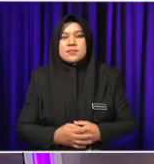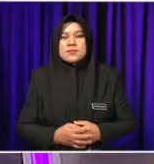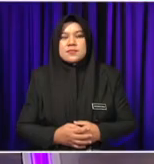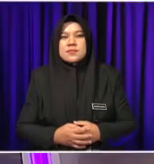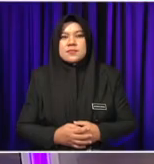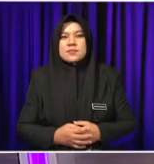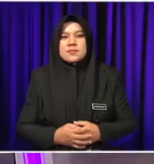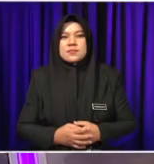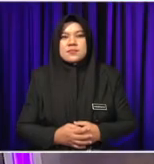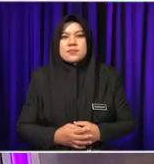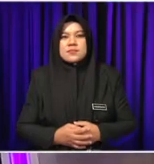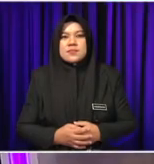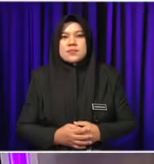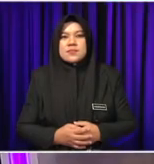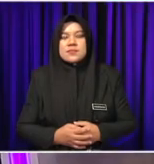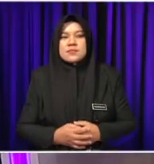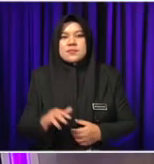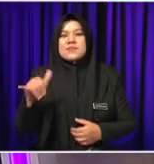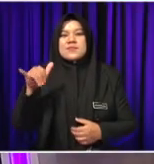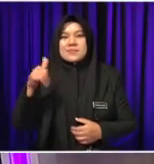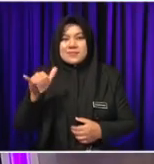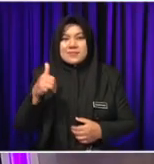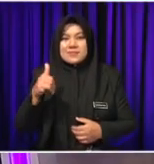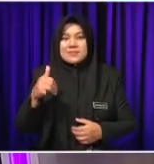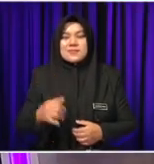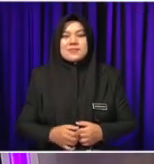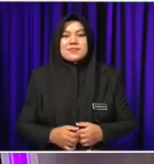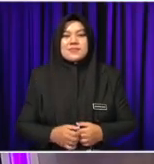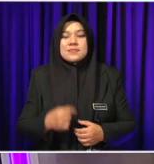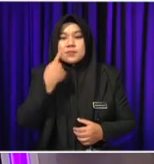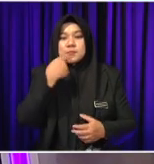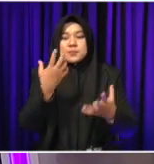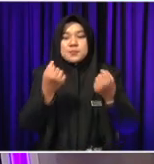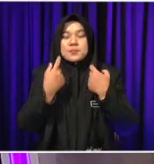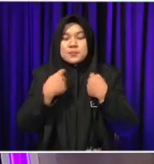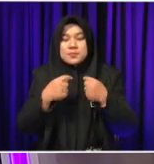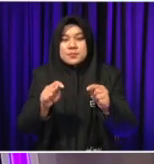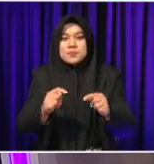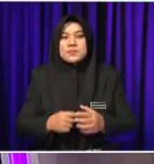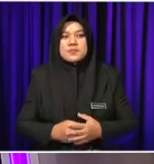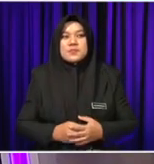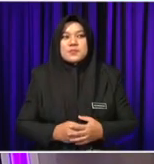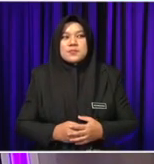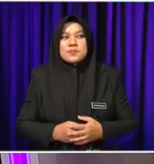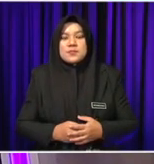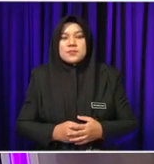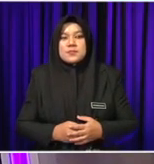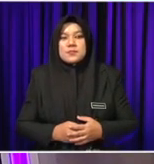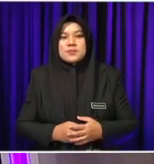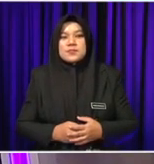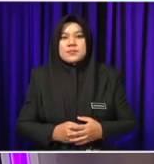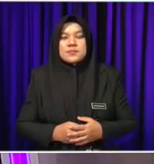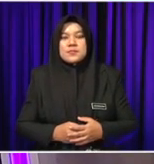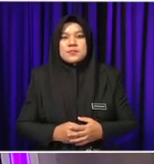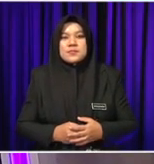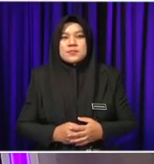One, two, three, four. It's yellow color. All right. Okay, who so was that? So anyone wants to give it a shot? Yellow color from the song lyrics, and who